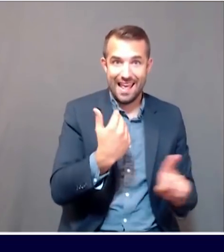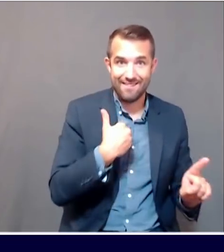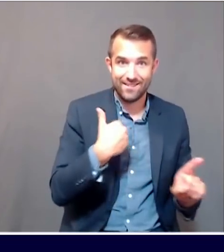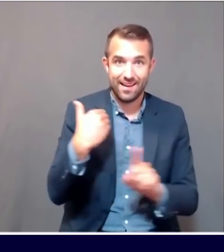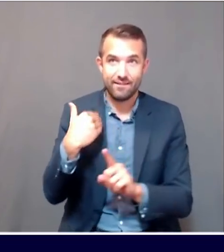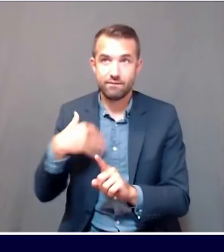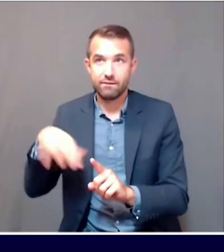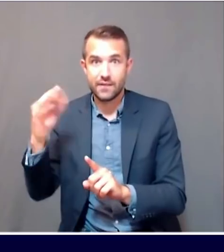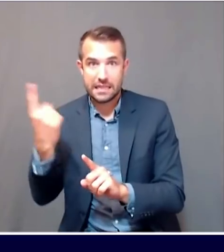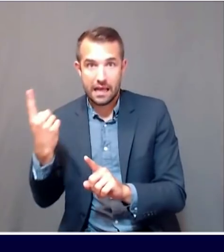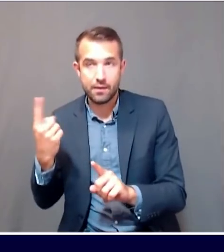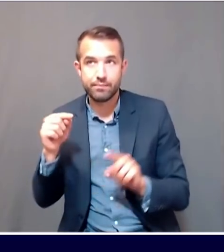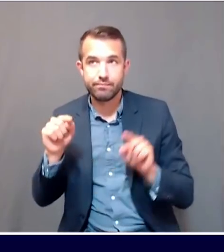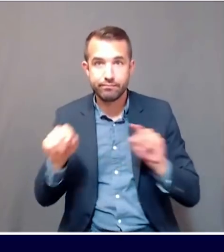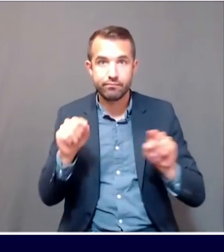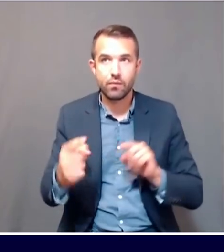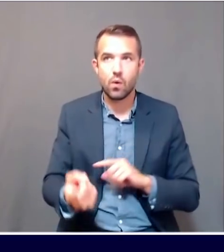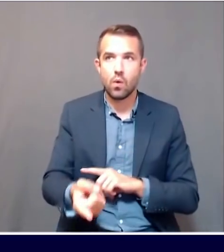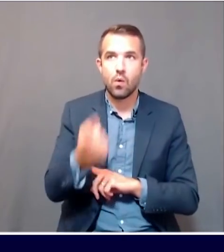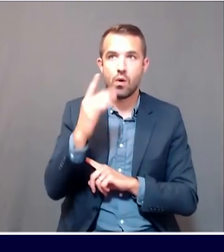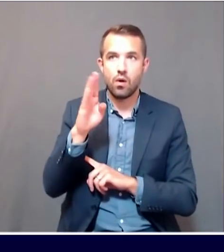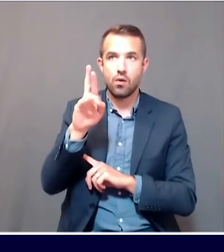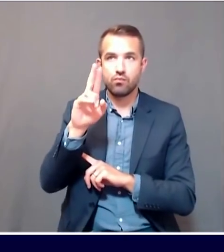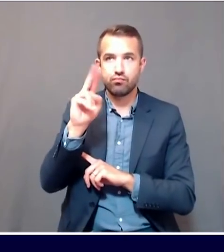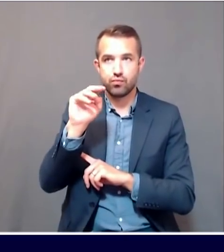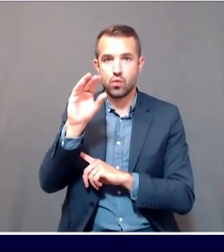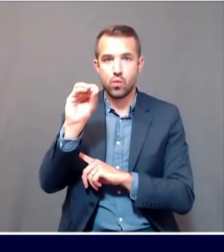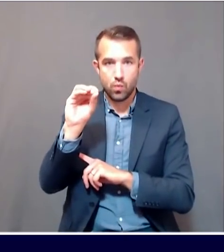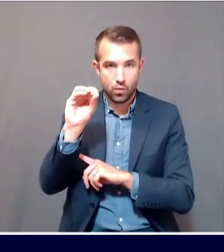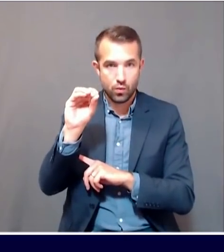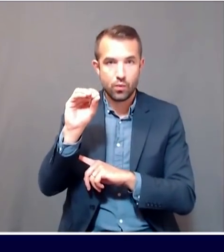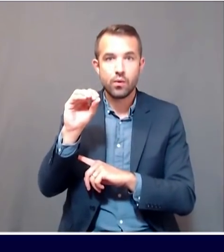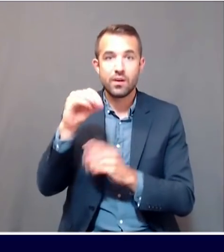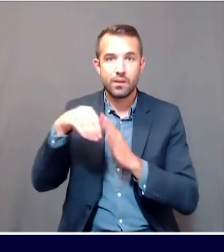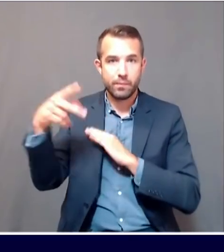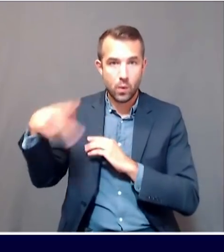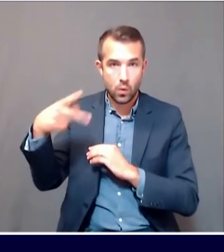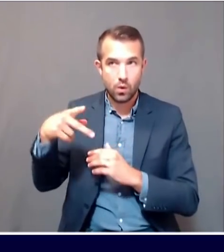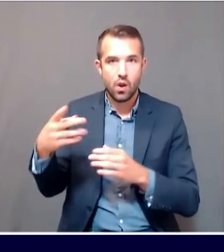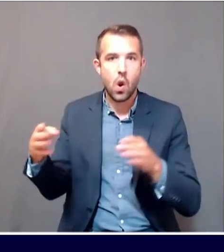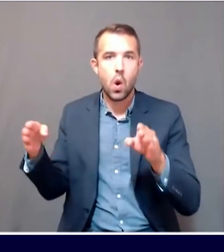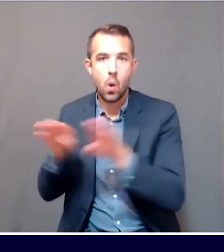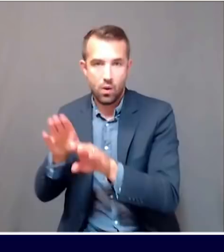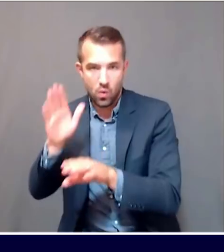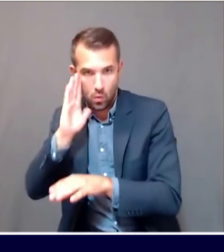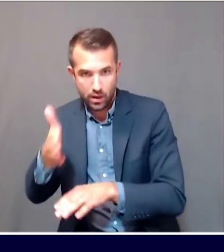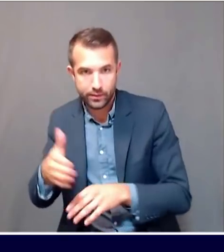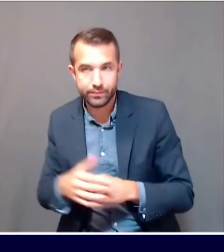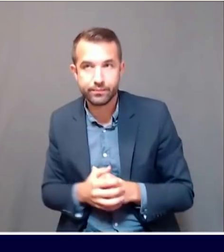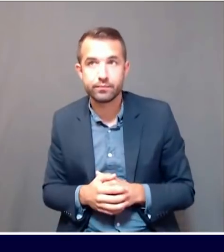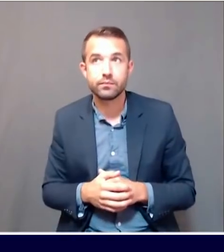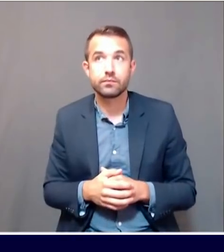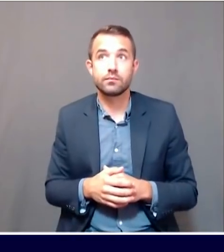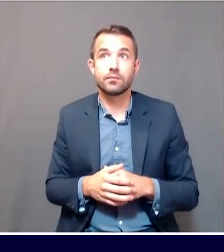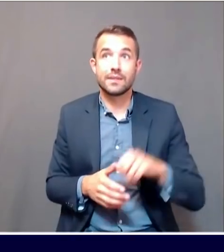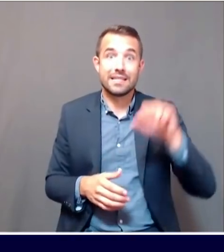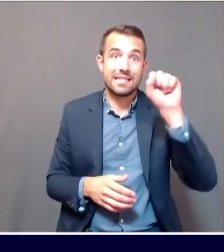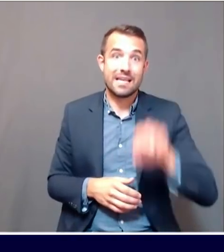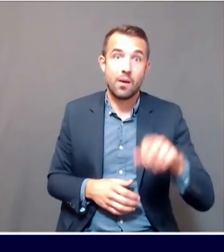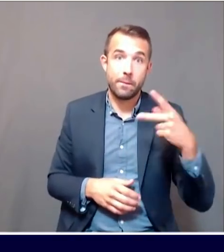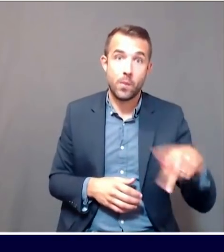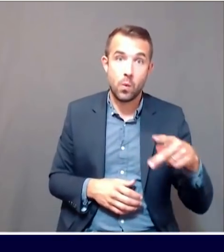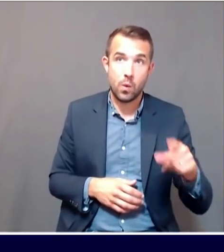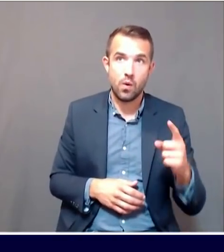CDC recommendations. Popular chain restaurant in South Portland has told us that someone tested positive last week, but they never closed. They